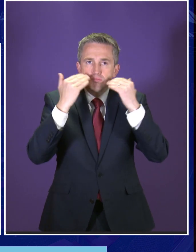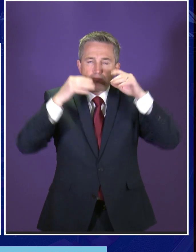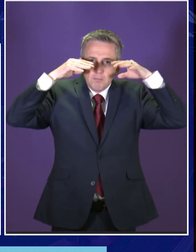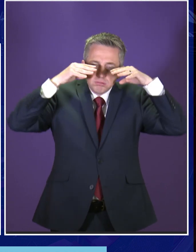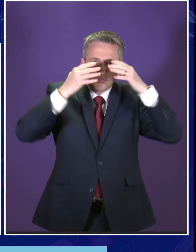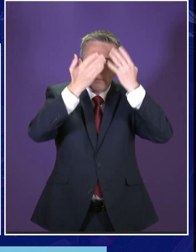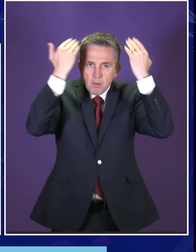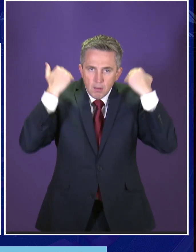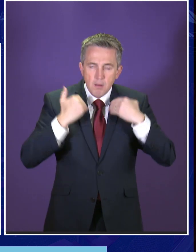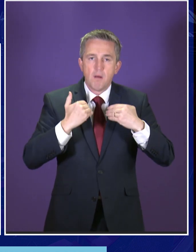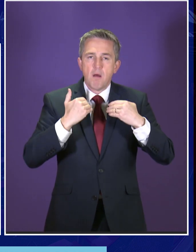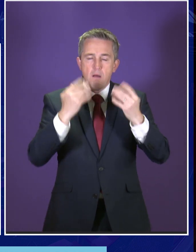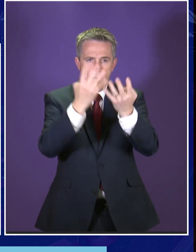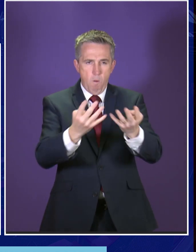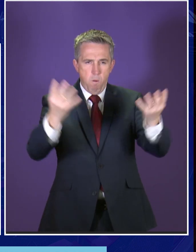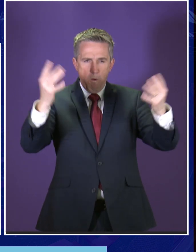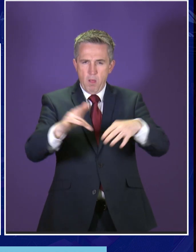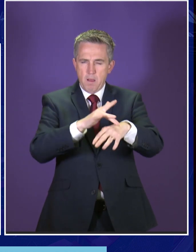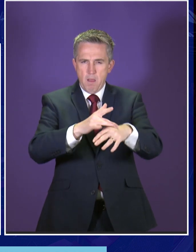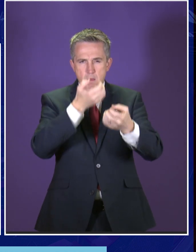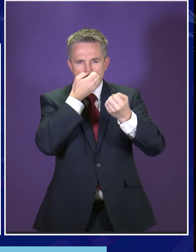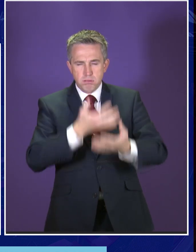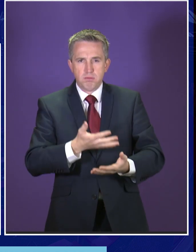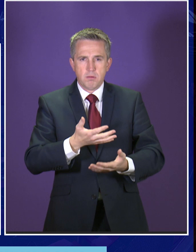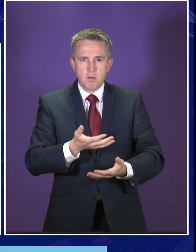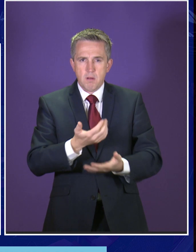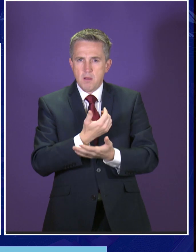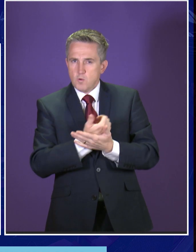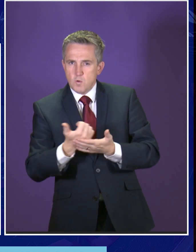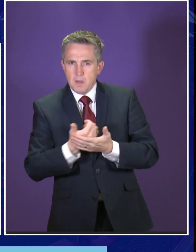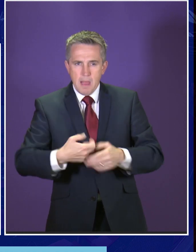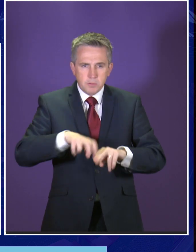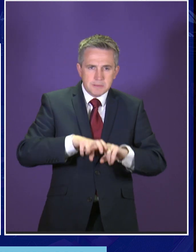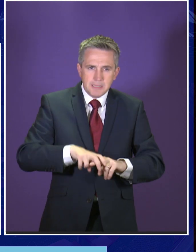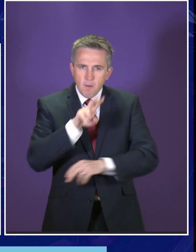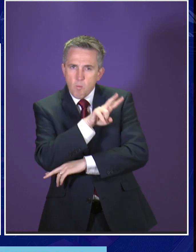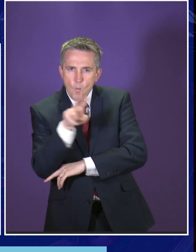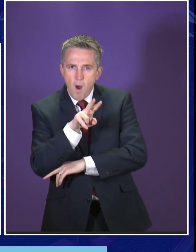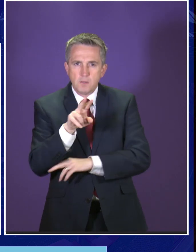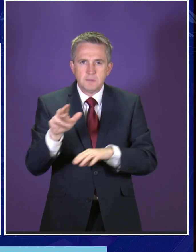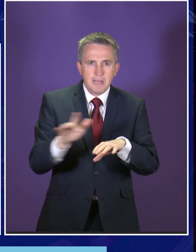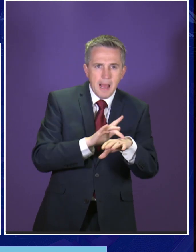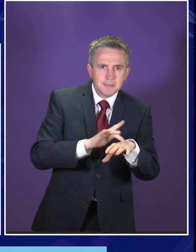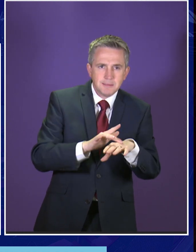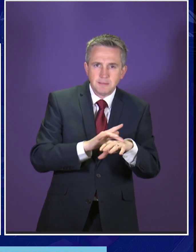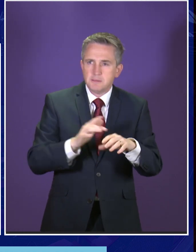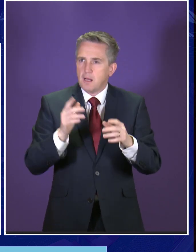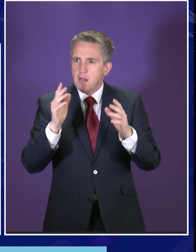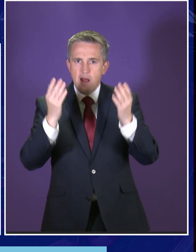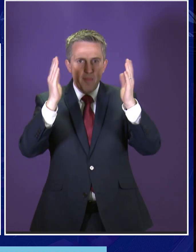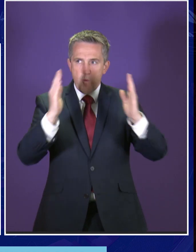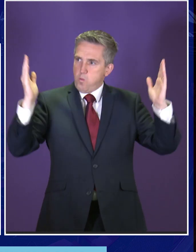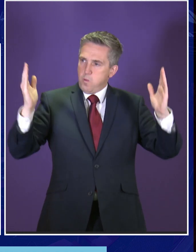hairpieces backstage, open for all to see. I played below the stilt stage and saw the actors fidget in the offstage